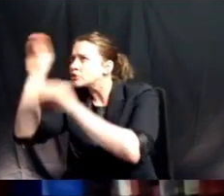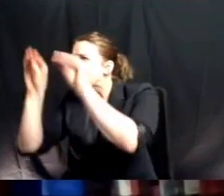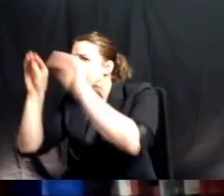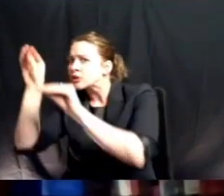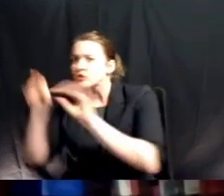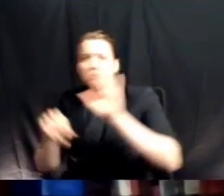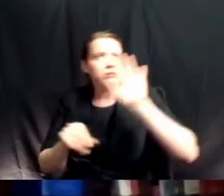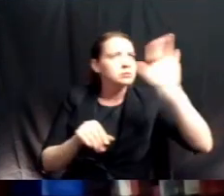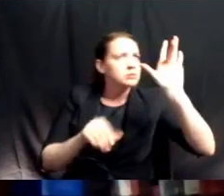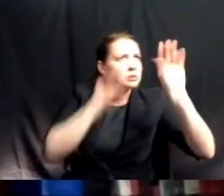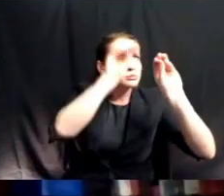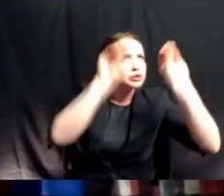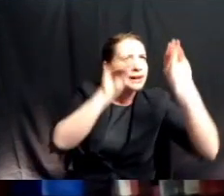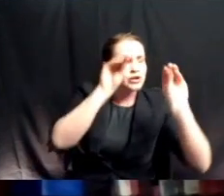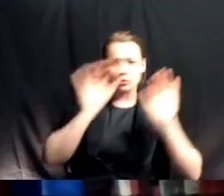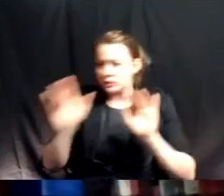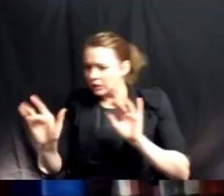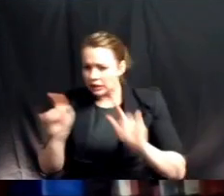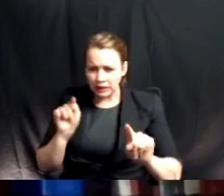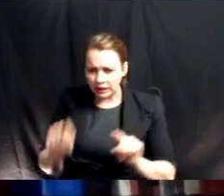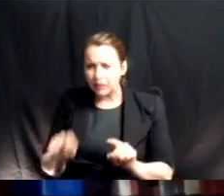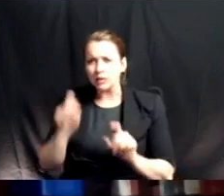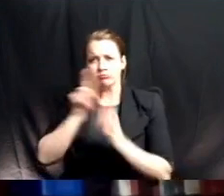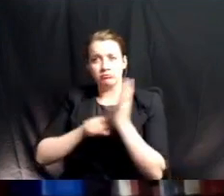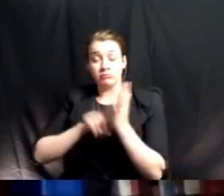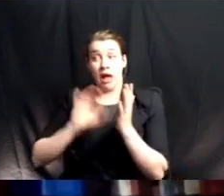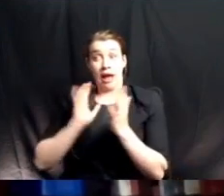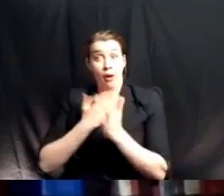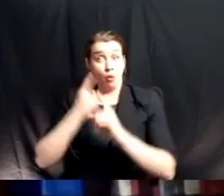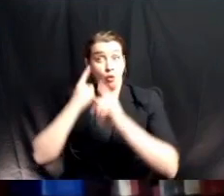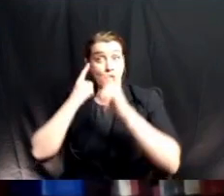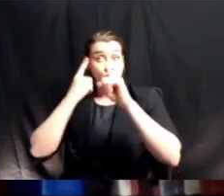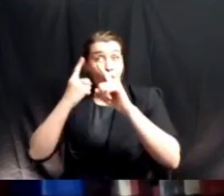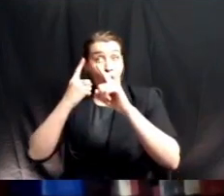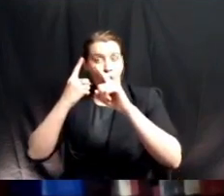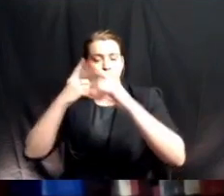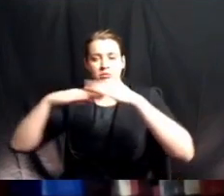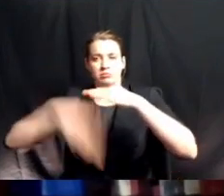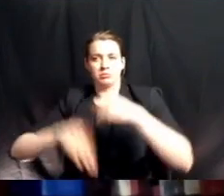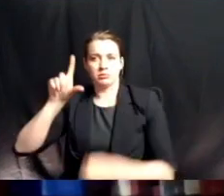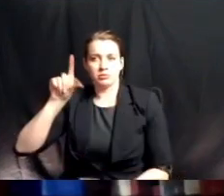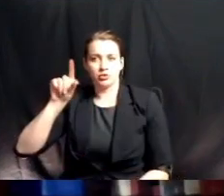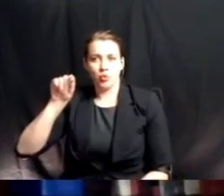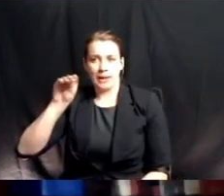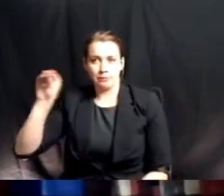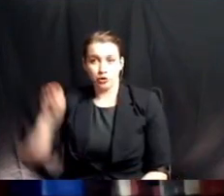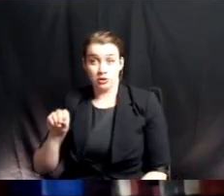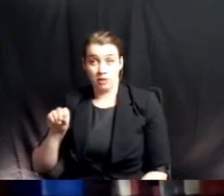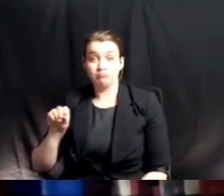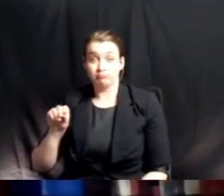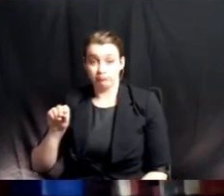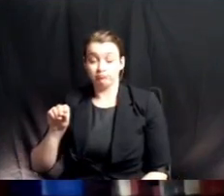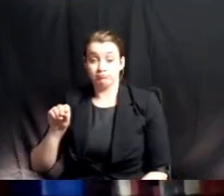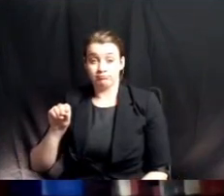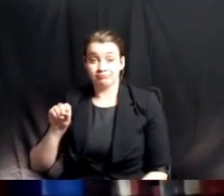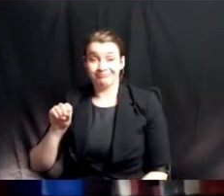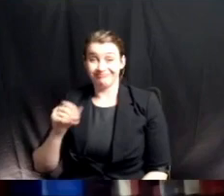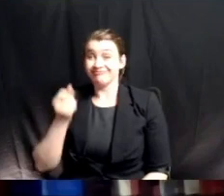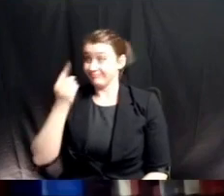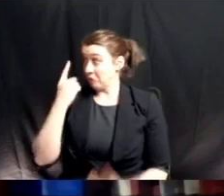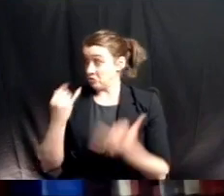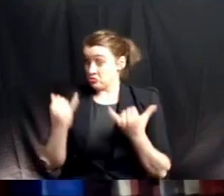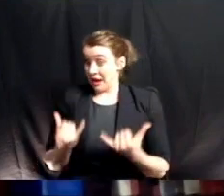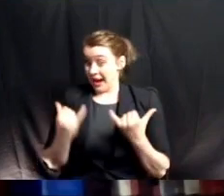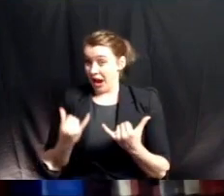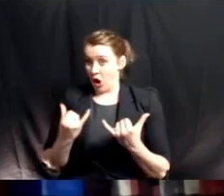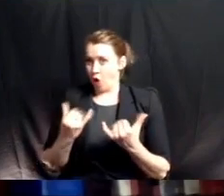below 20%. And indeed, now, as of today, every region is currently on track to